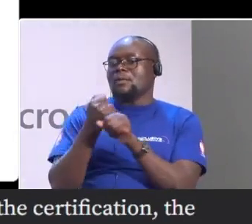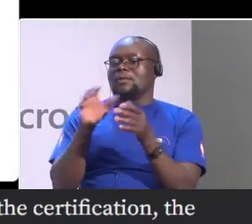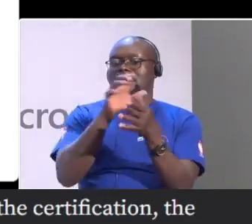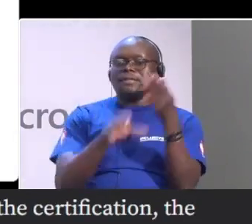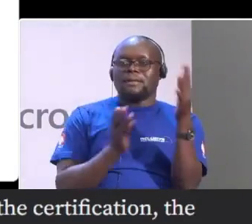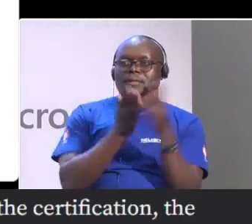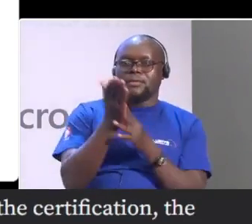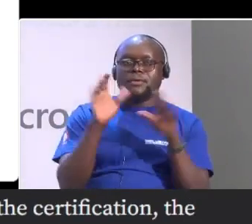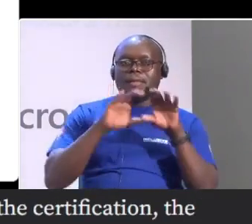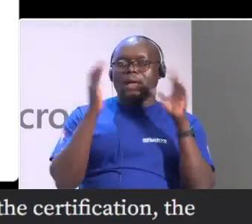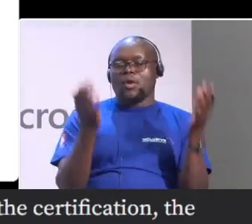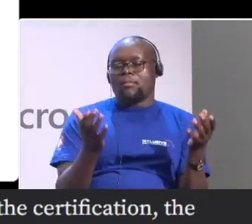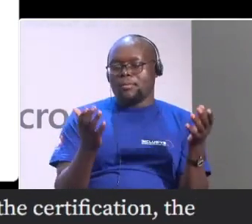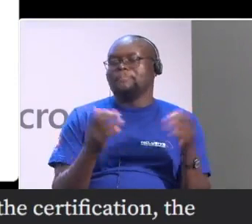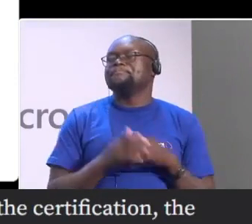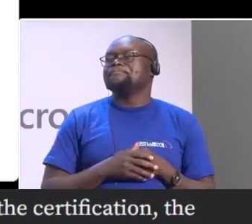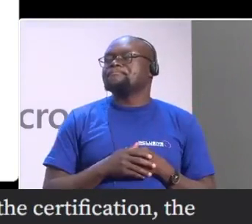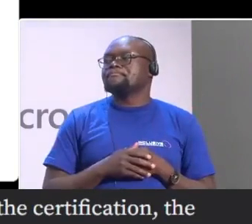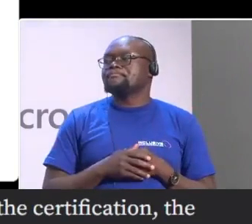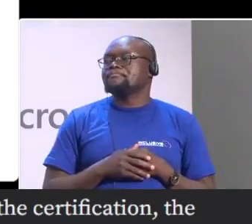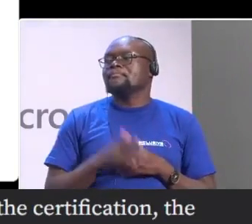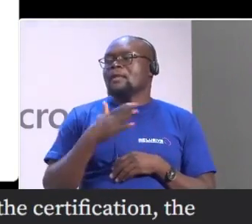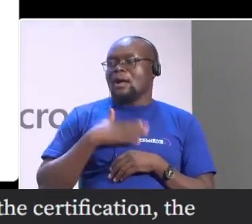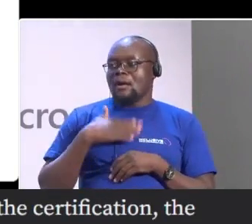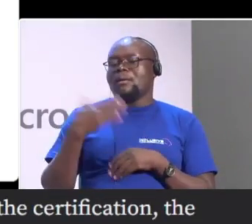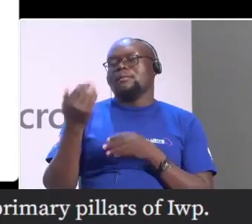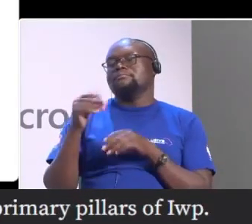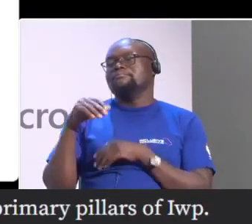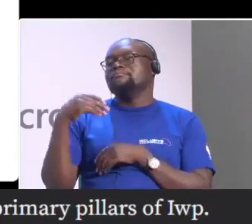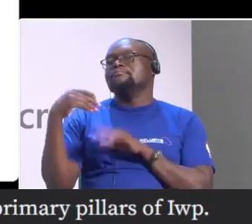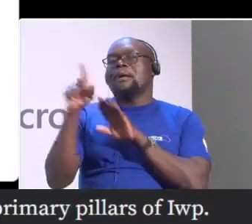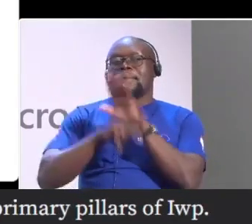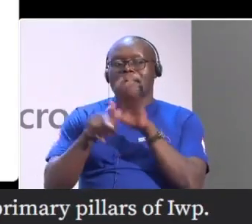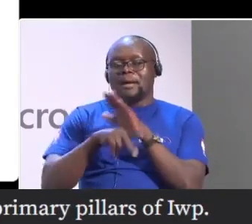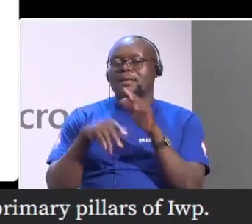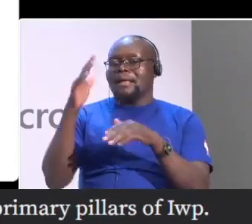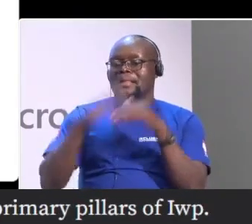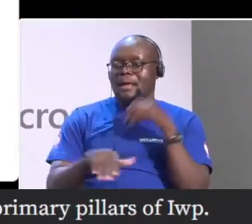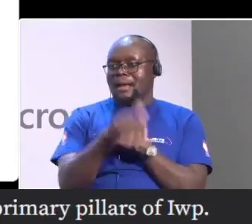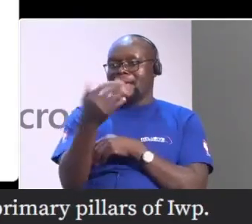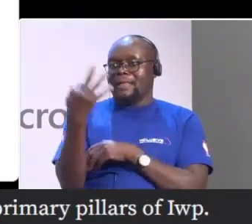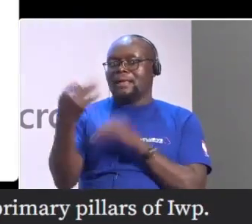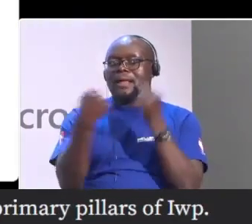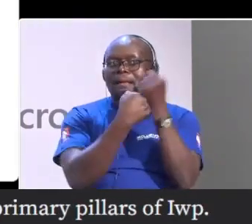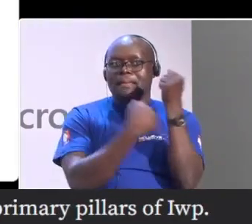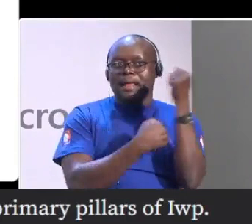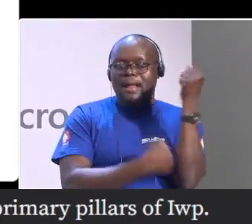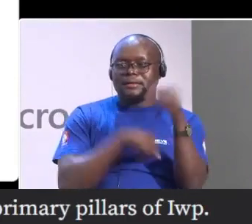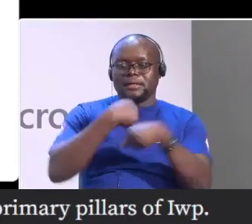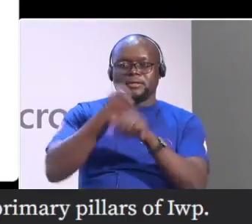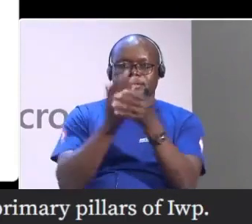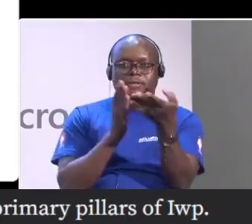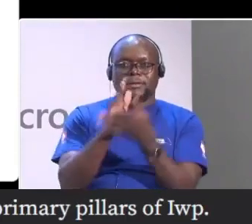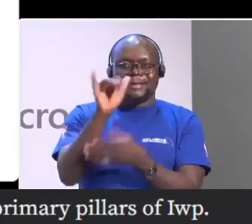throughout the globe. Our primary mission, other than those three pillars I just talked about, is to make